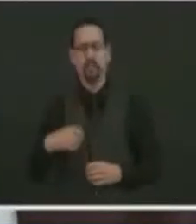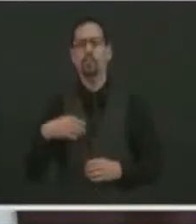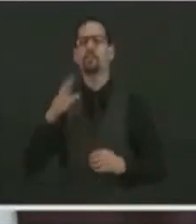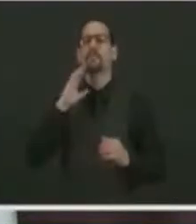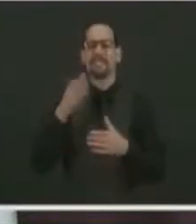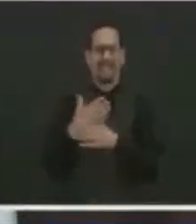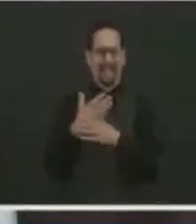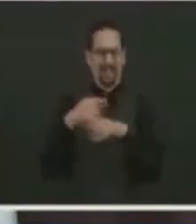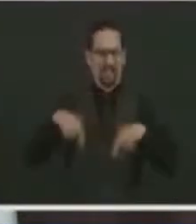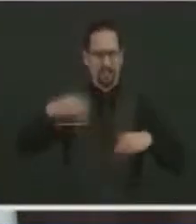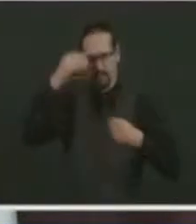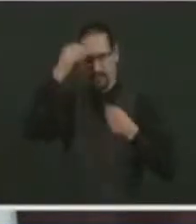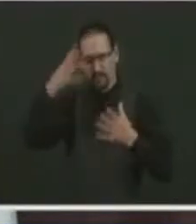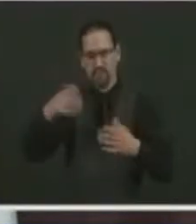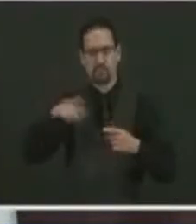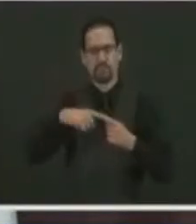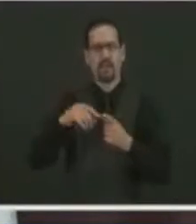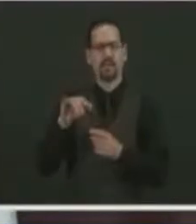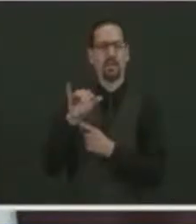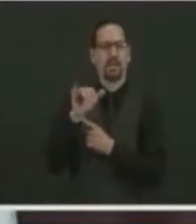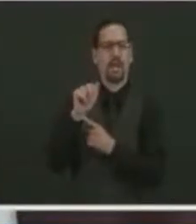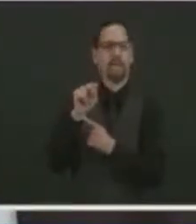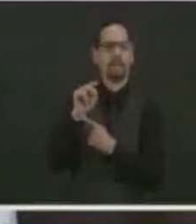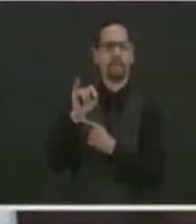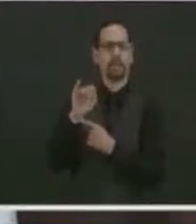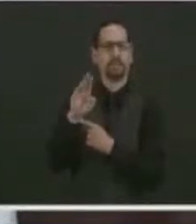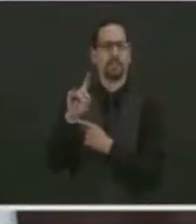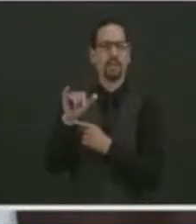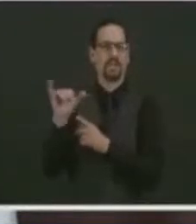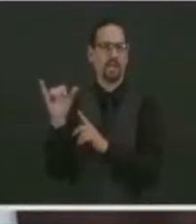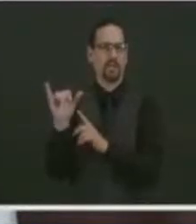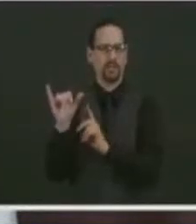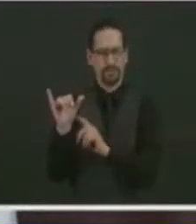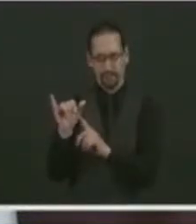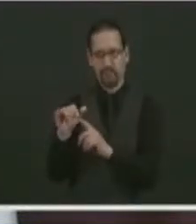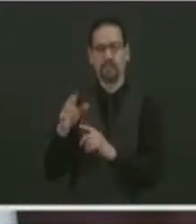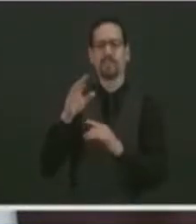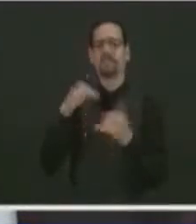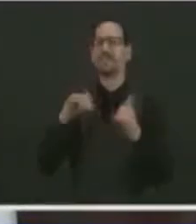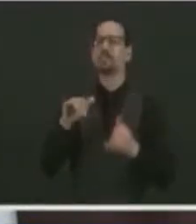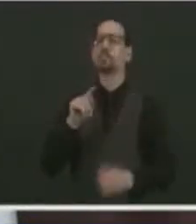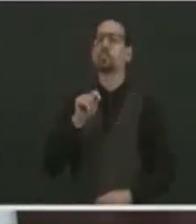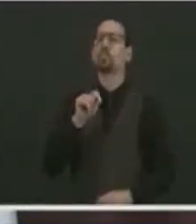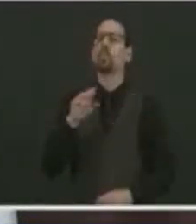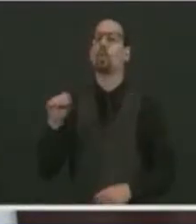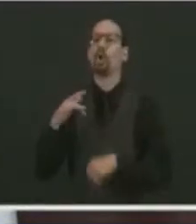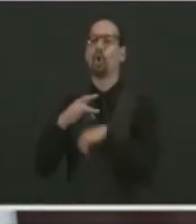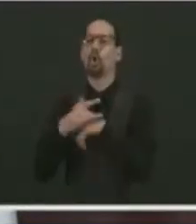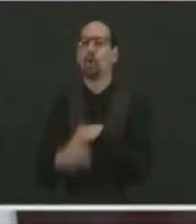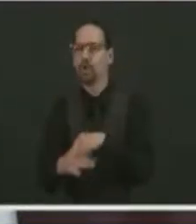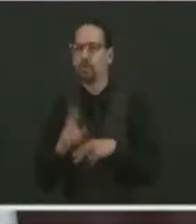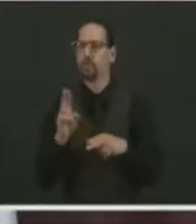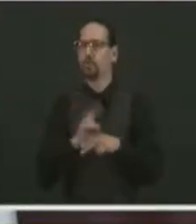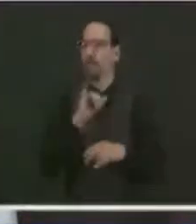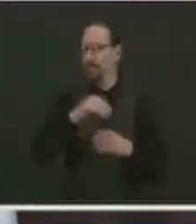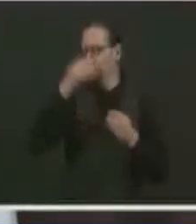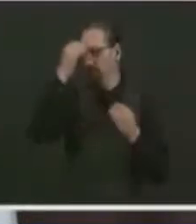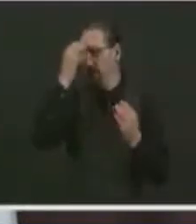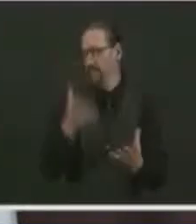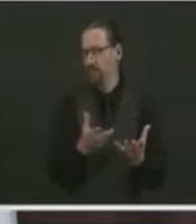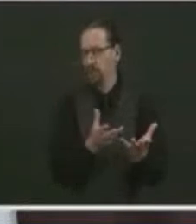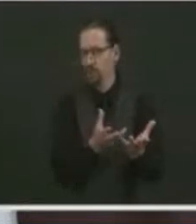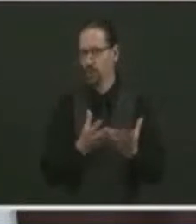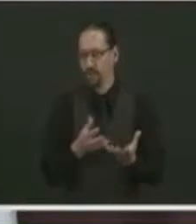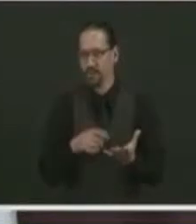antibody test. It is still too early to really use that in the normal everyday